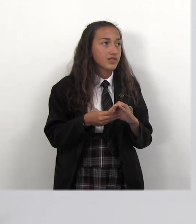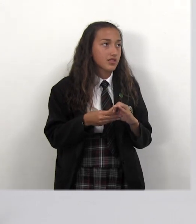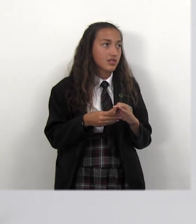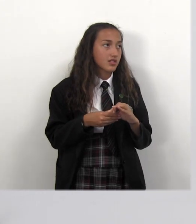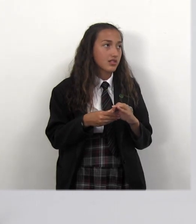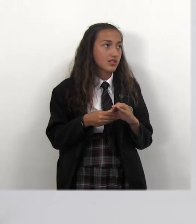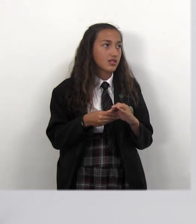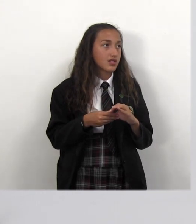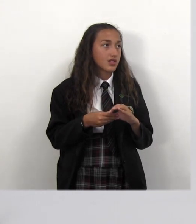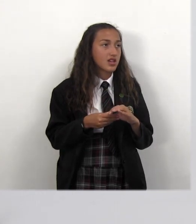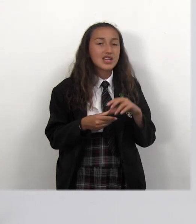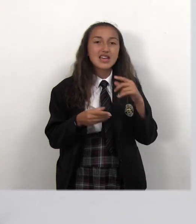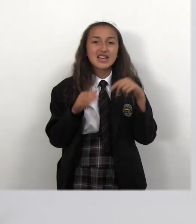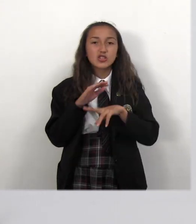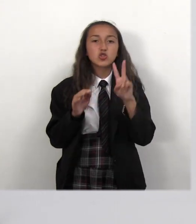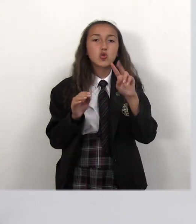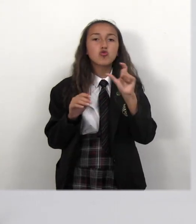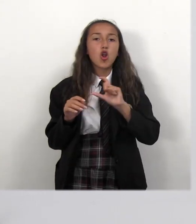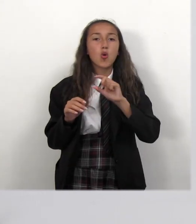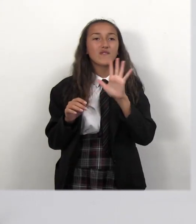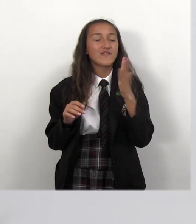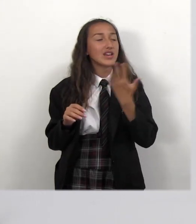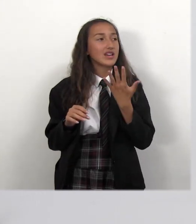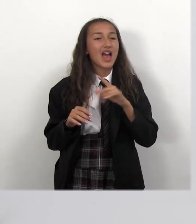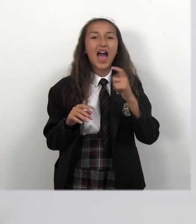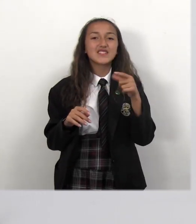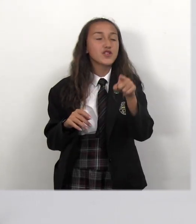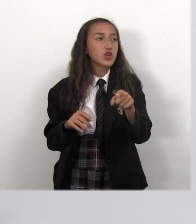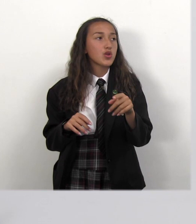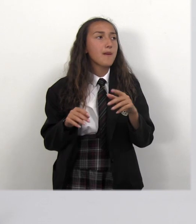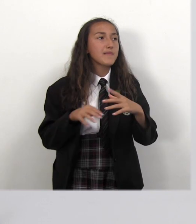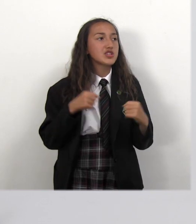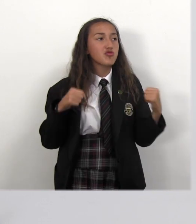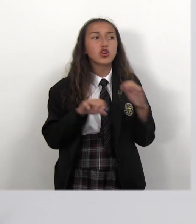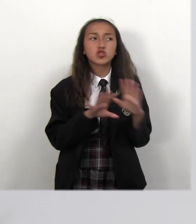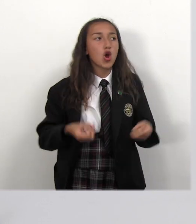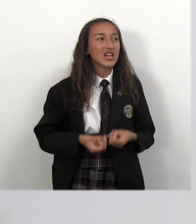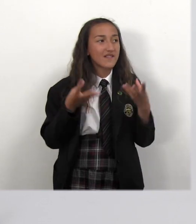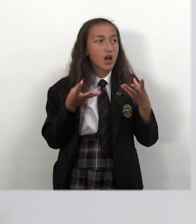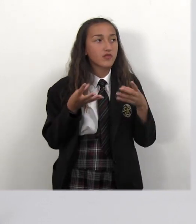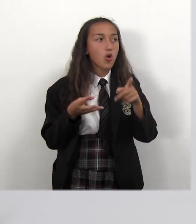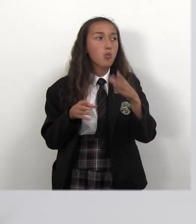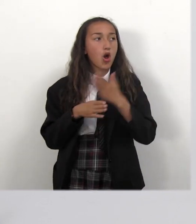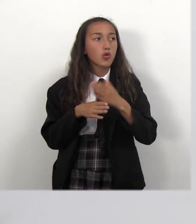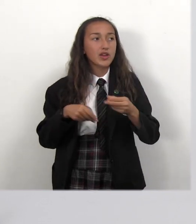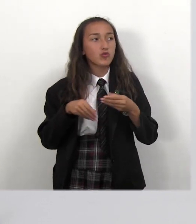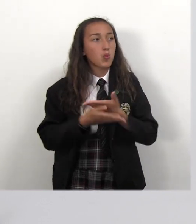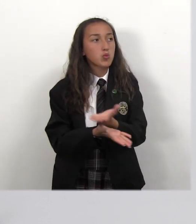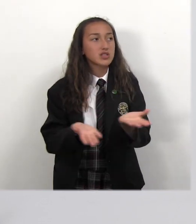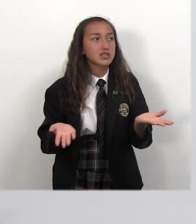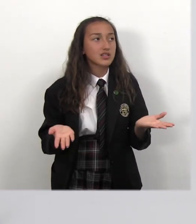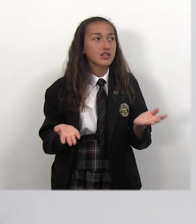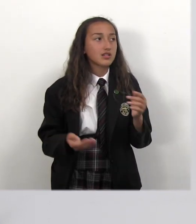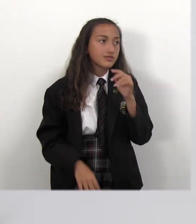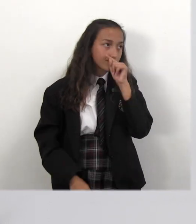As it says in 2 Chronicles 15, "As for you, be strong, do not give up, for your work will be